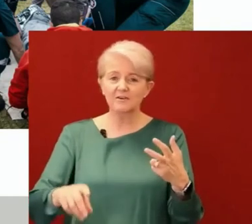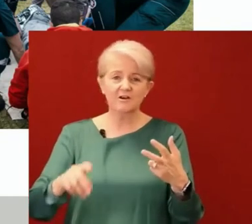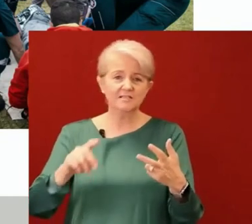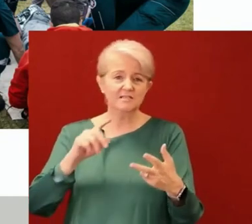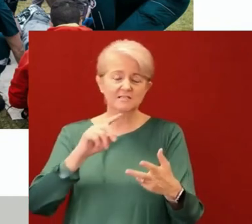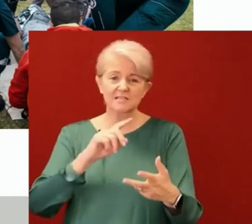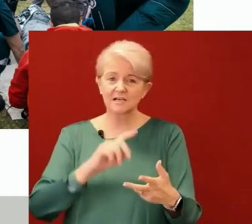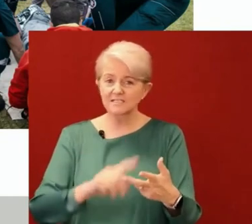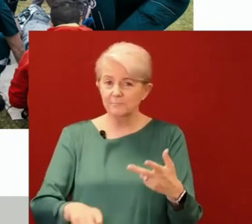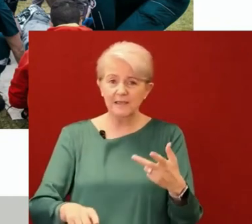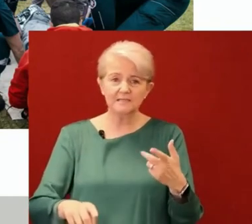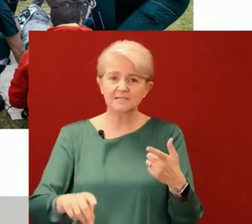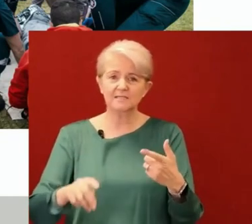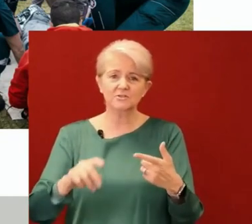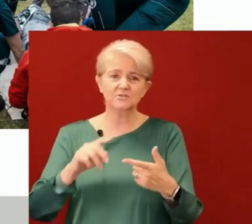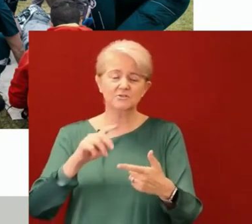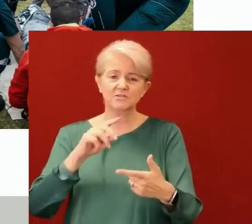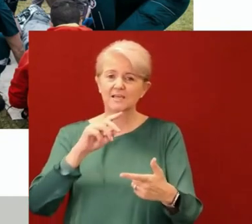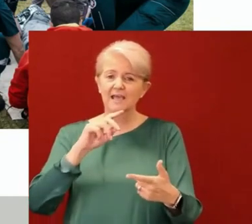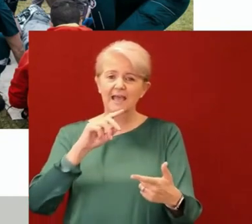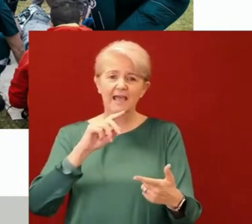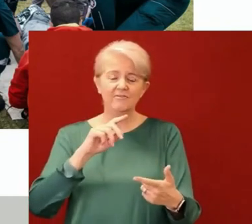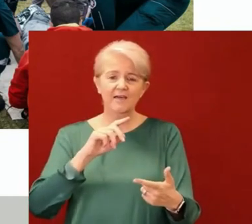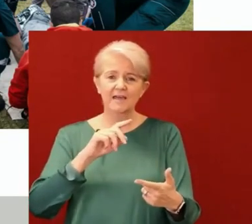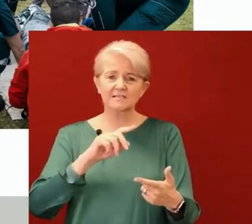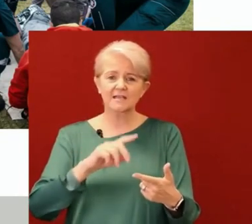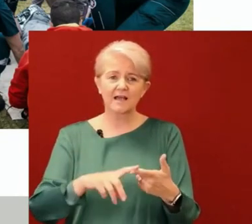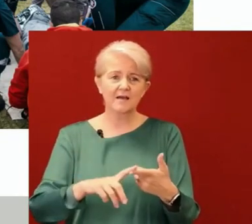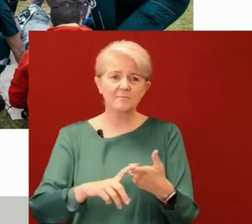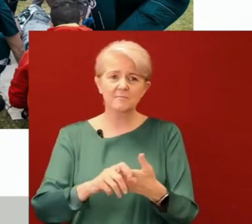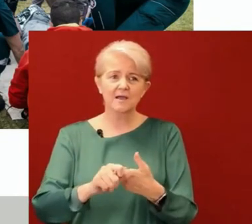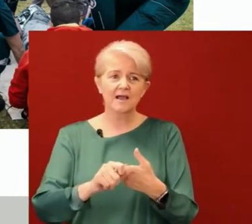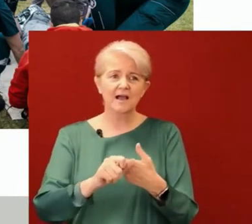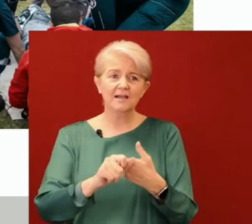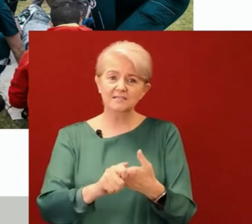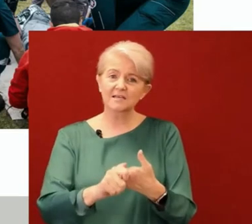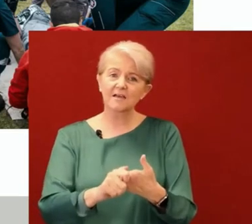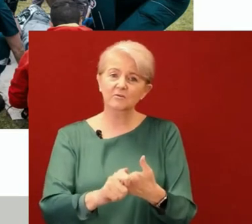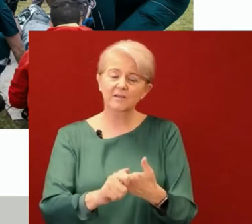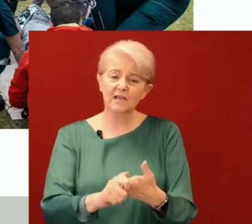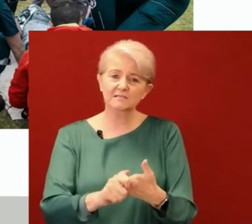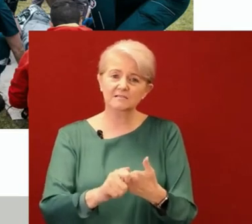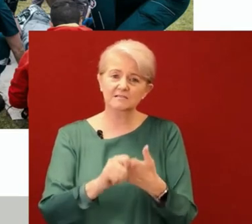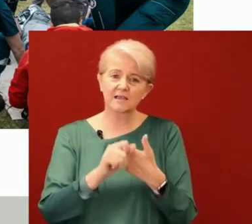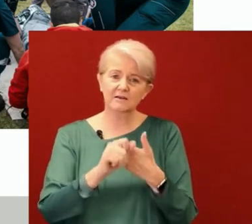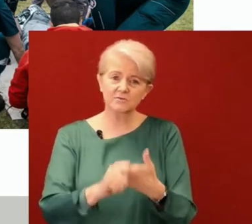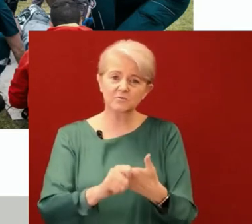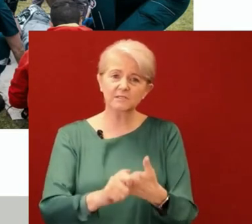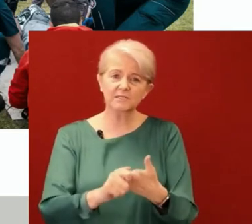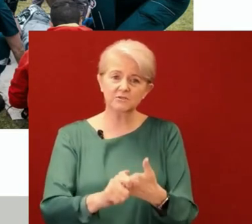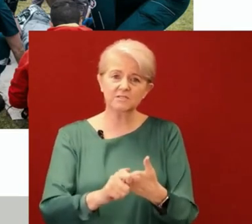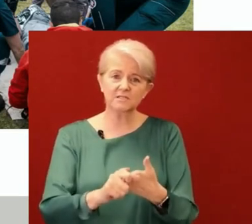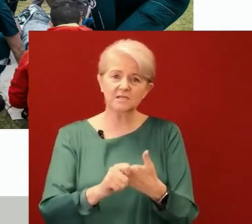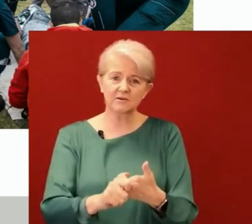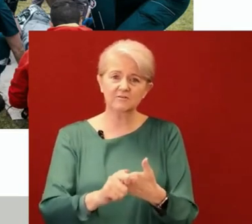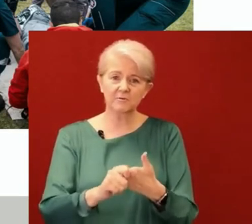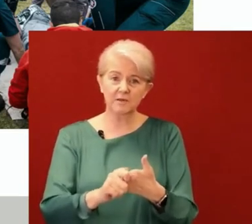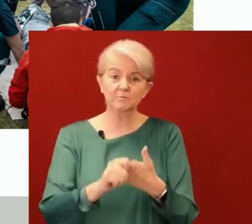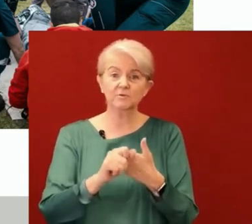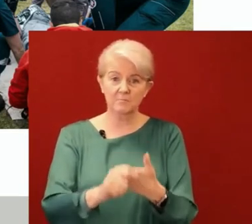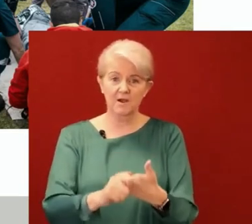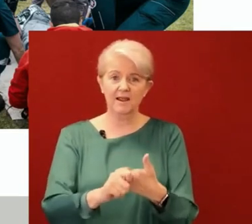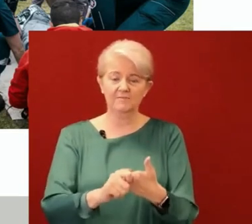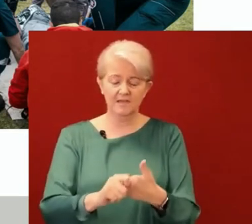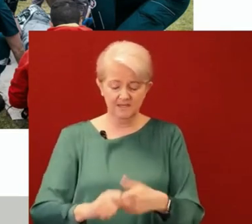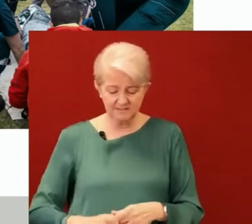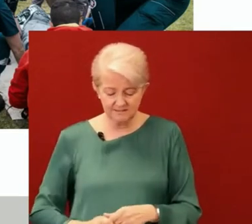listened to their ideas, that I debated issues, and that I didn't have all the answers. And I was really interested in hearing from